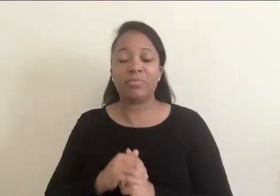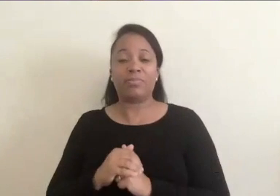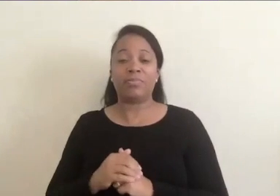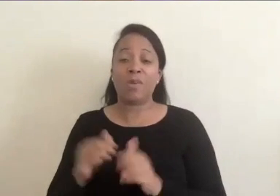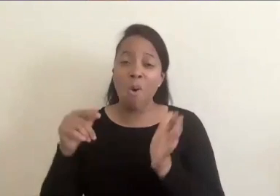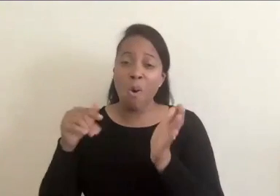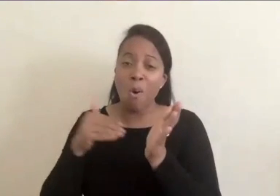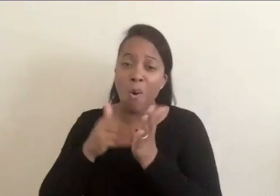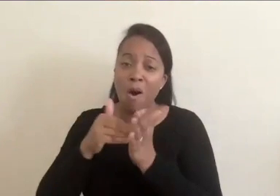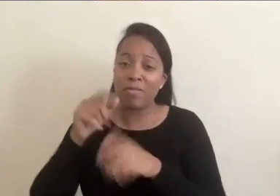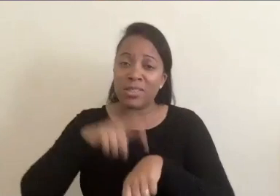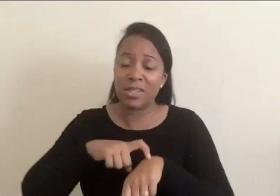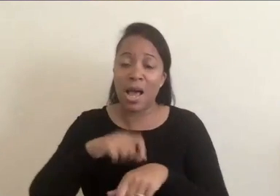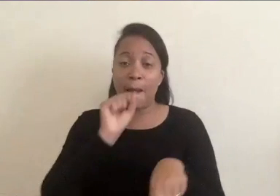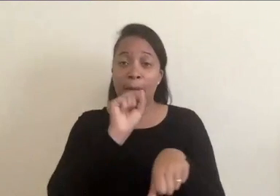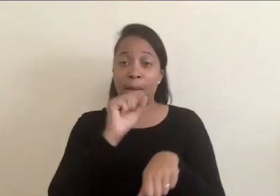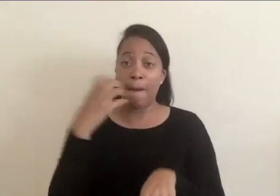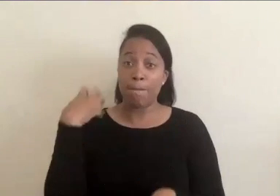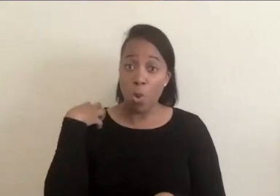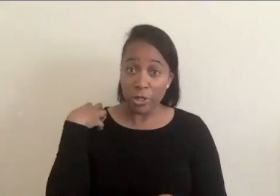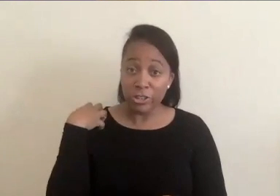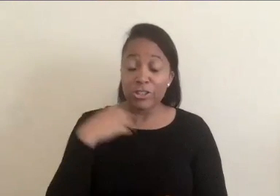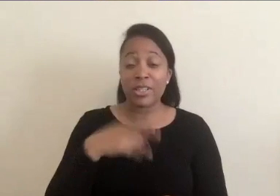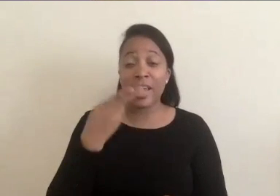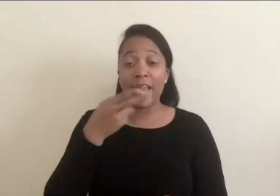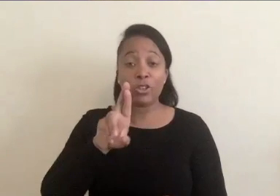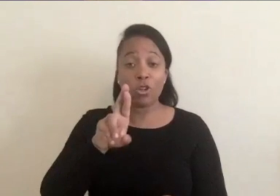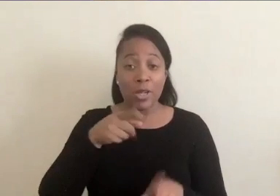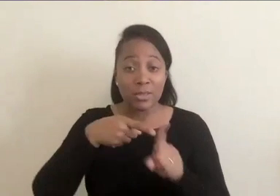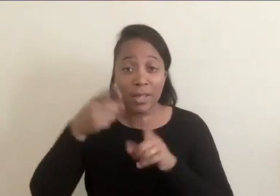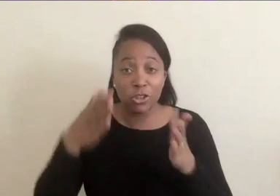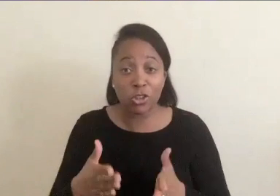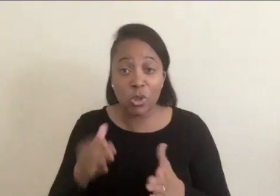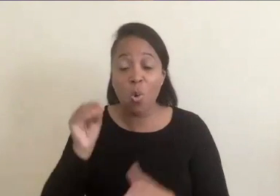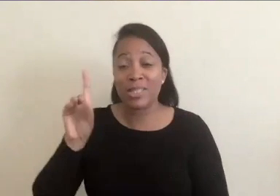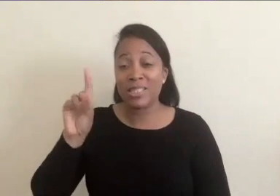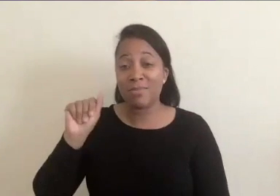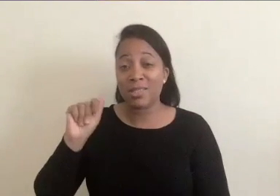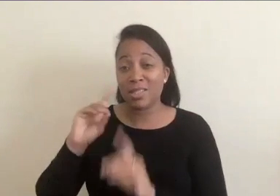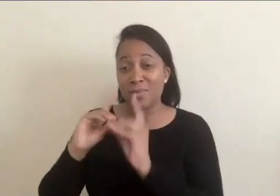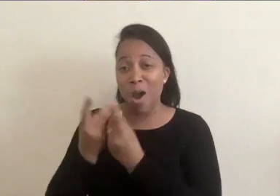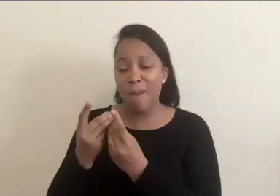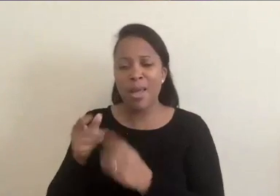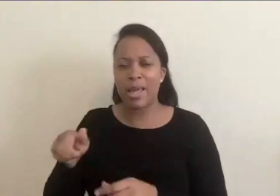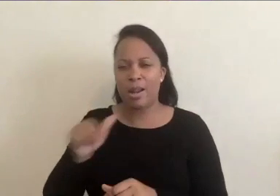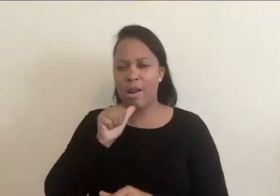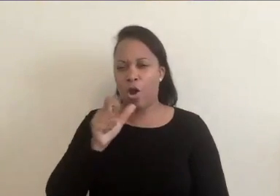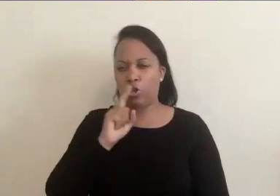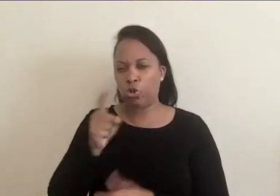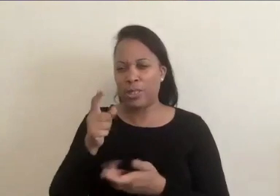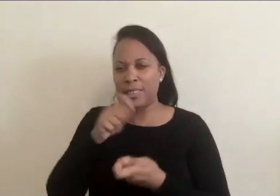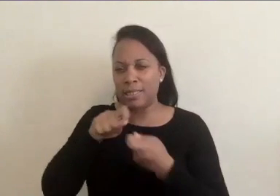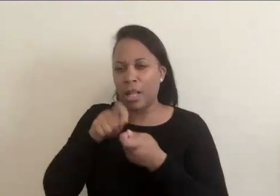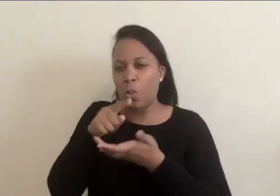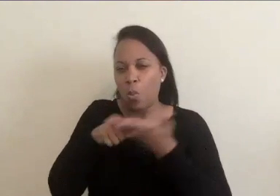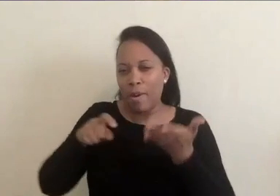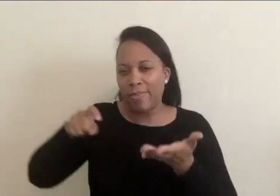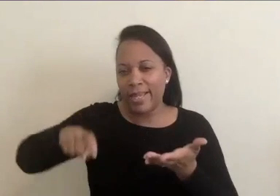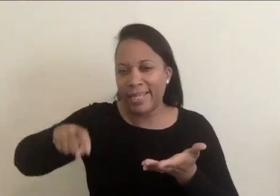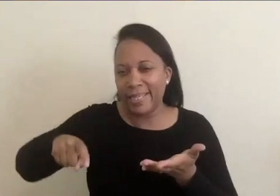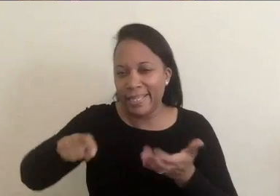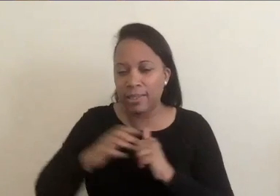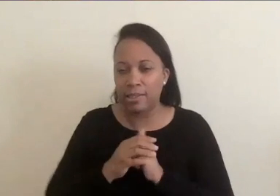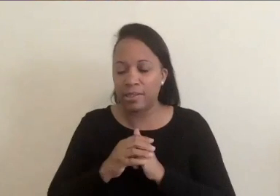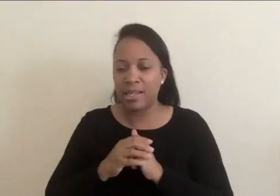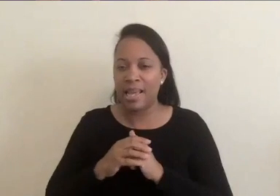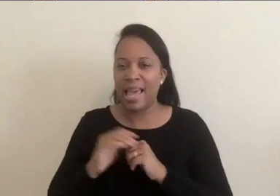oftentimes employers, HR specialists, disability departments don't know exactly what they need, and they're